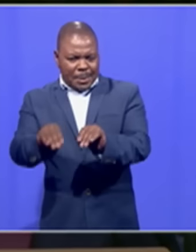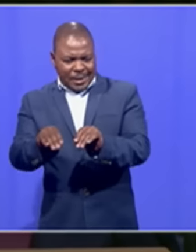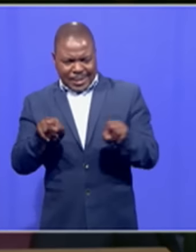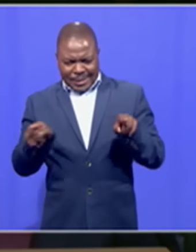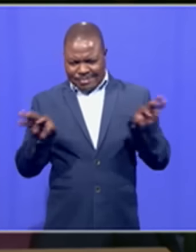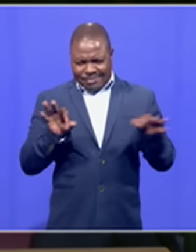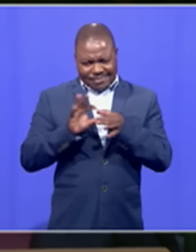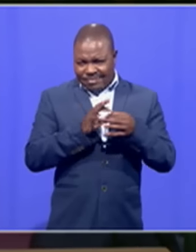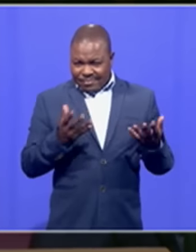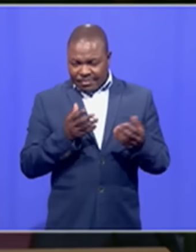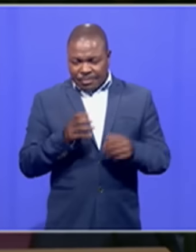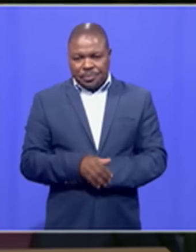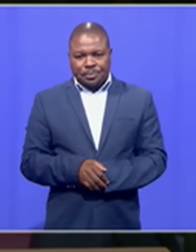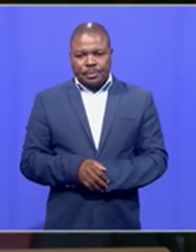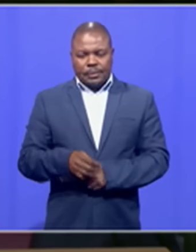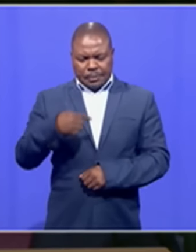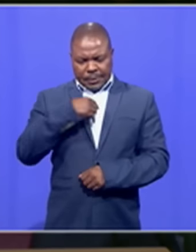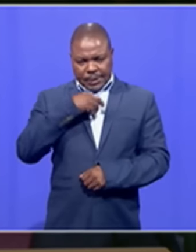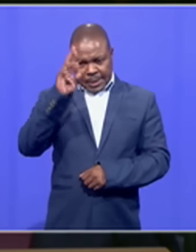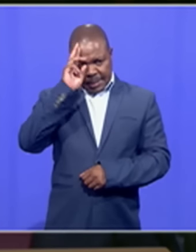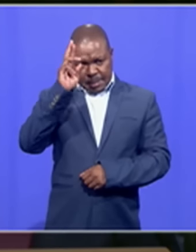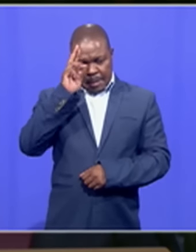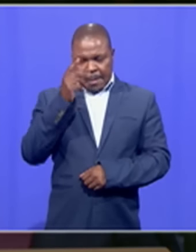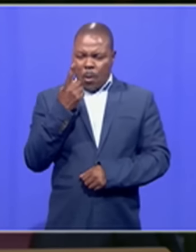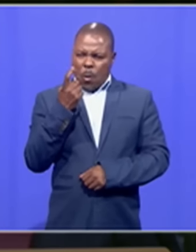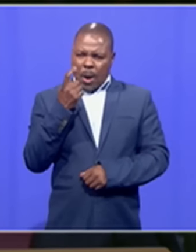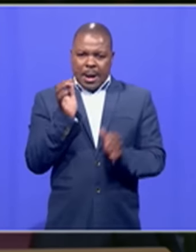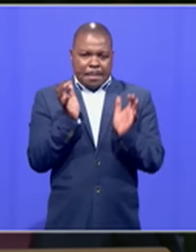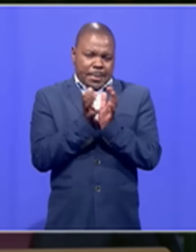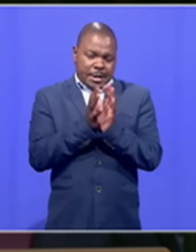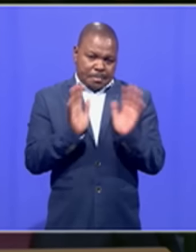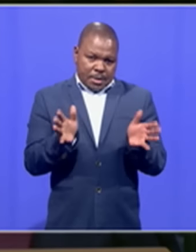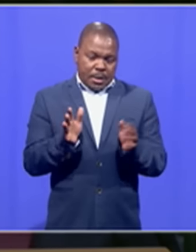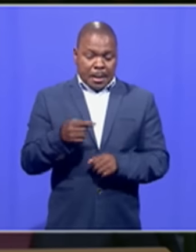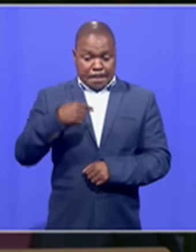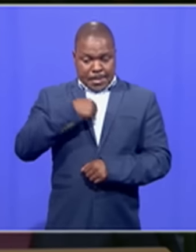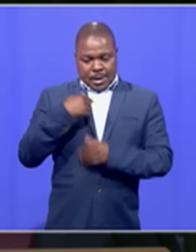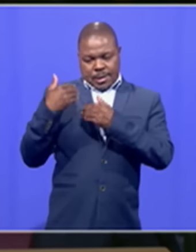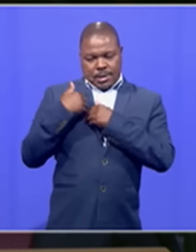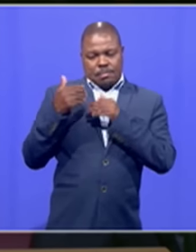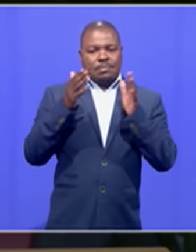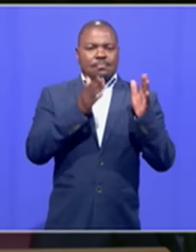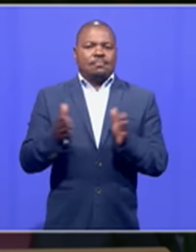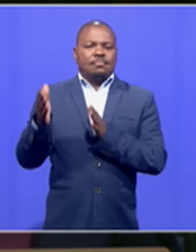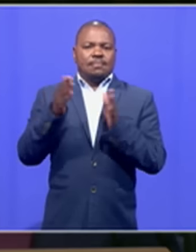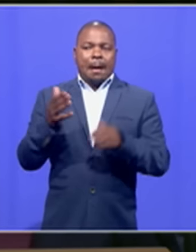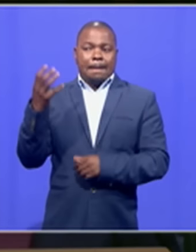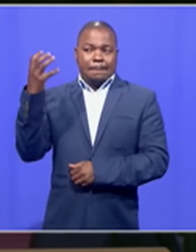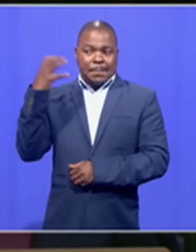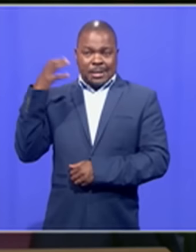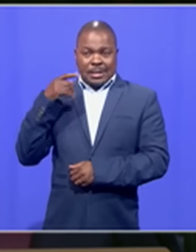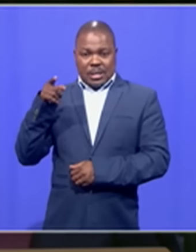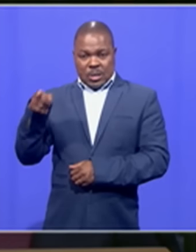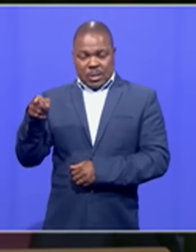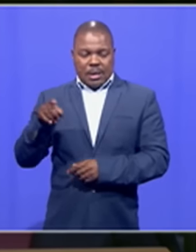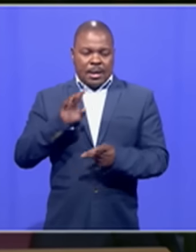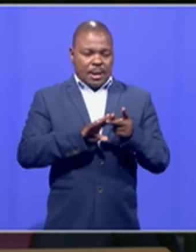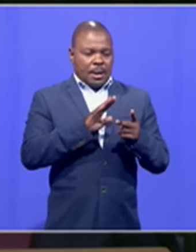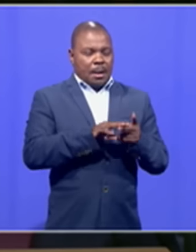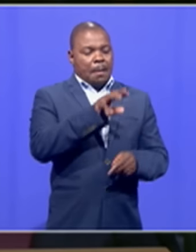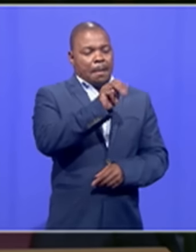recall one meeting which I facilitated between Minister and Brown Mogotsi, who